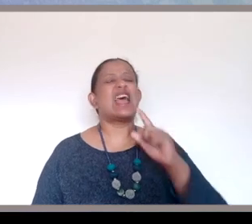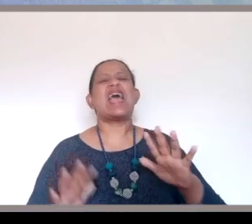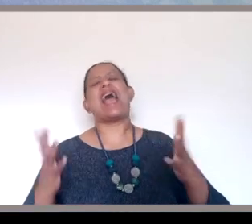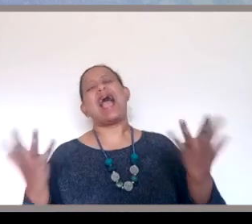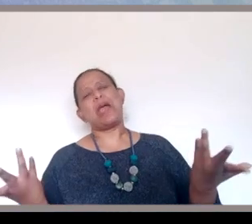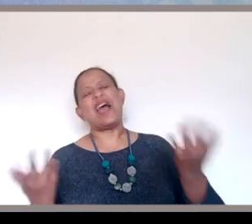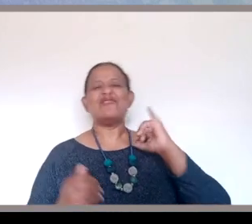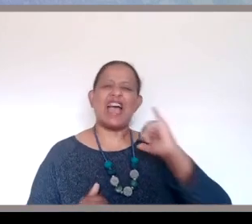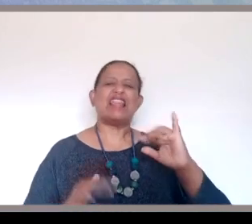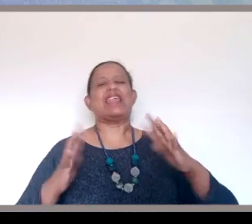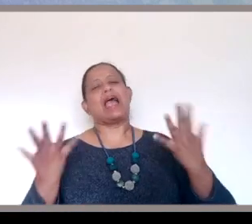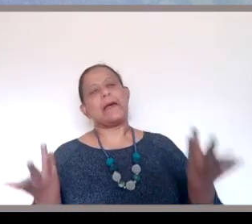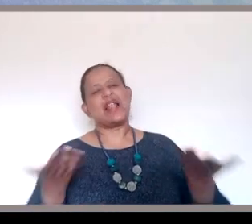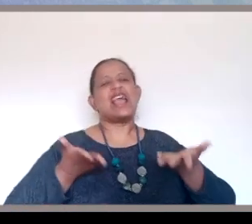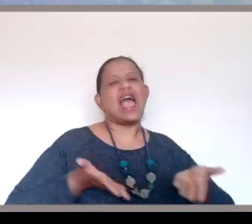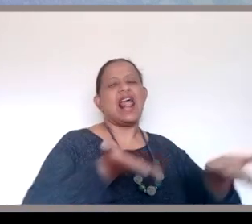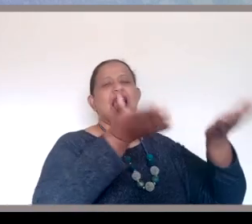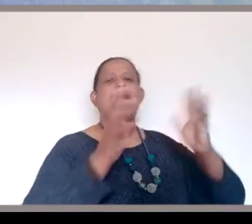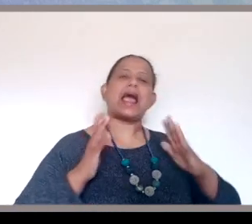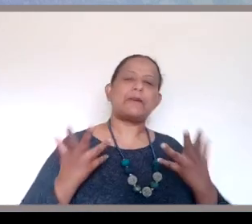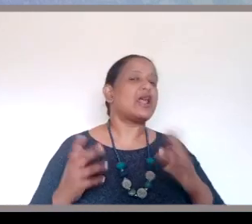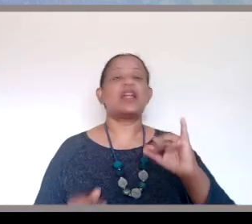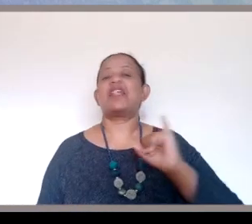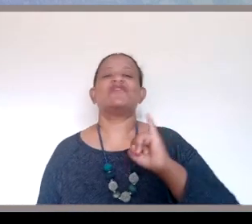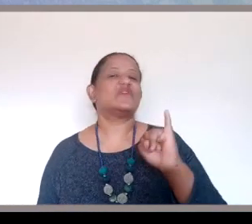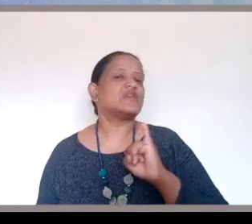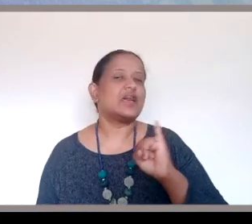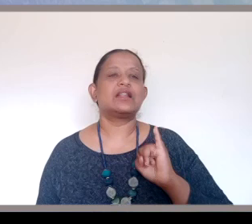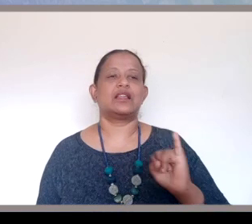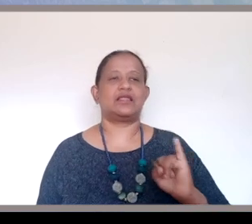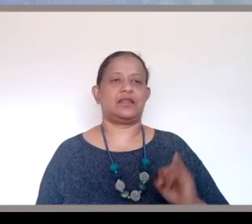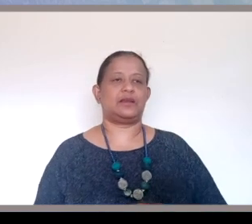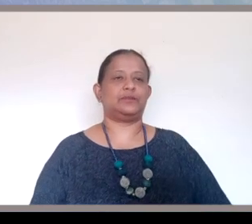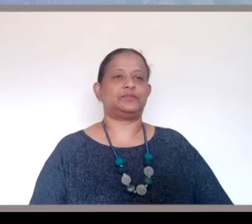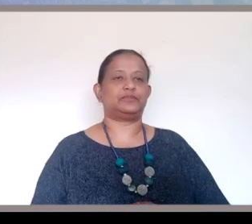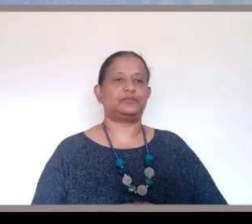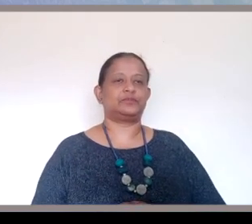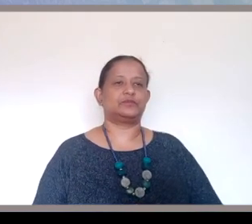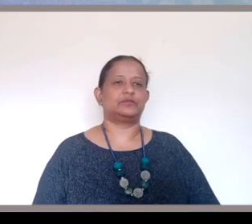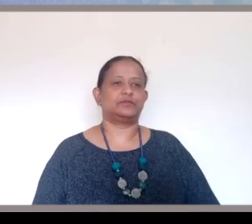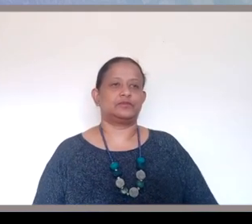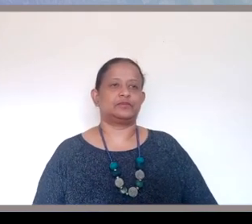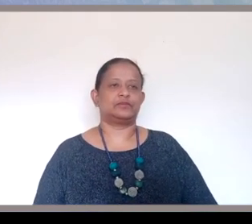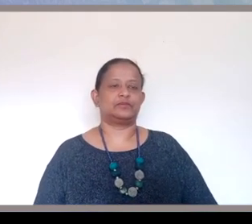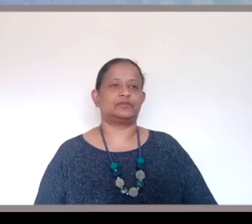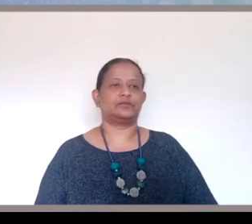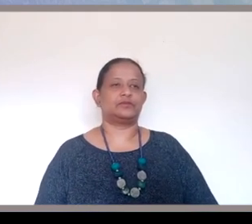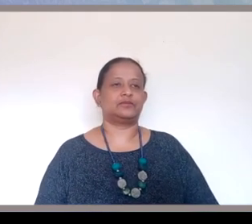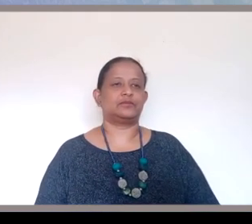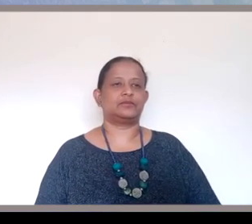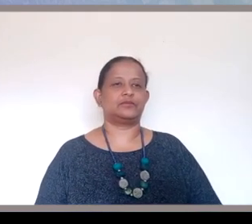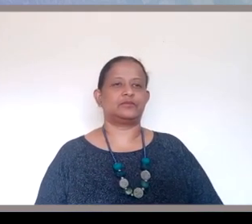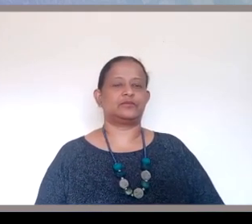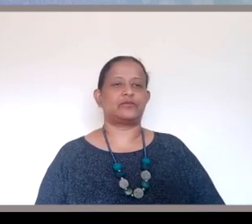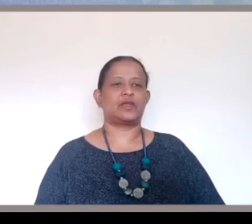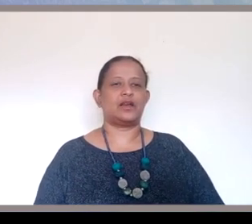not the right way, right? I guess that was a funny way of trying to get over it. Temptation